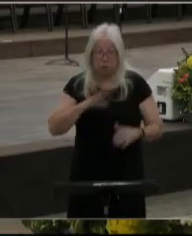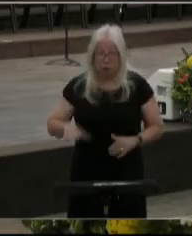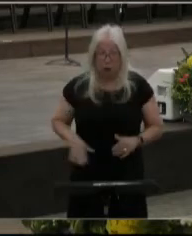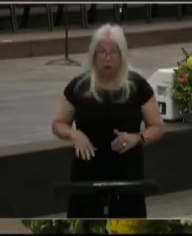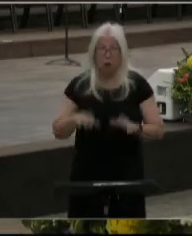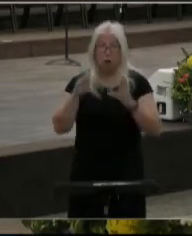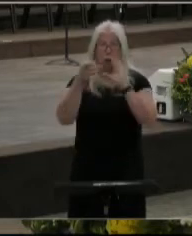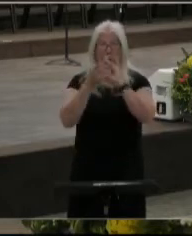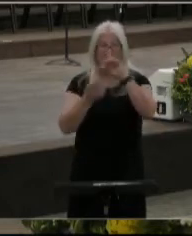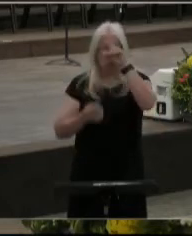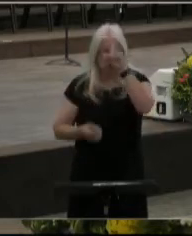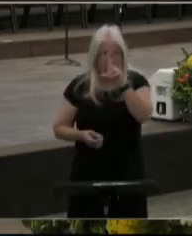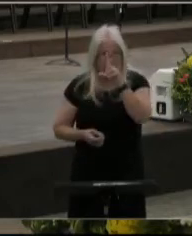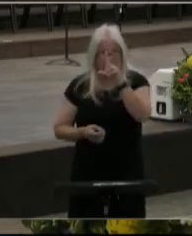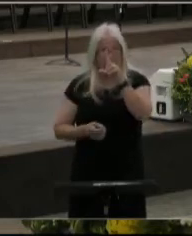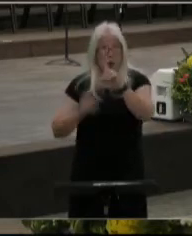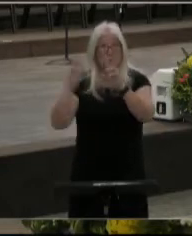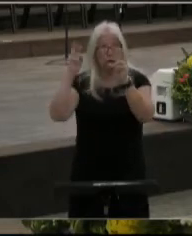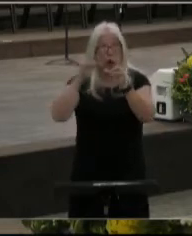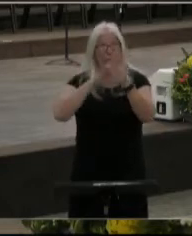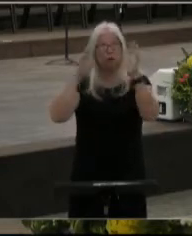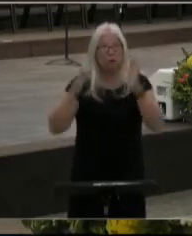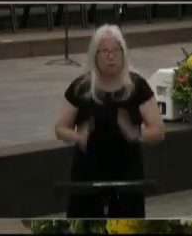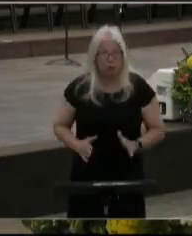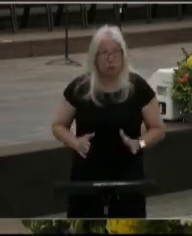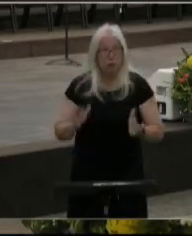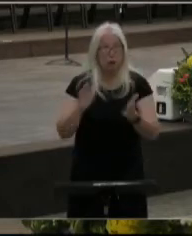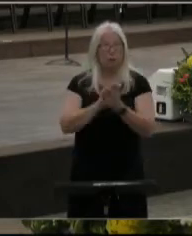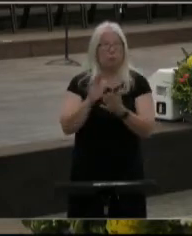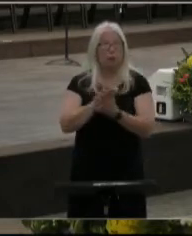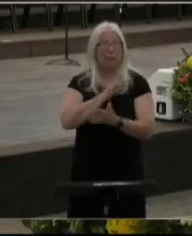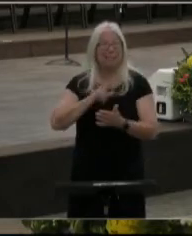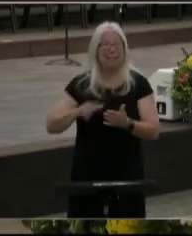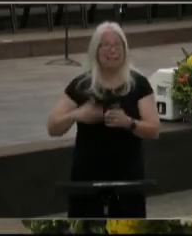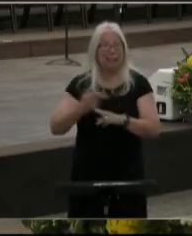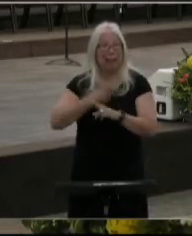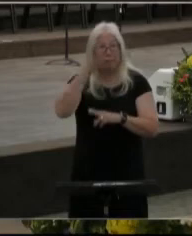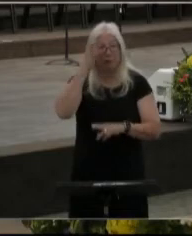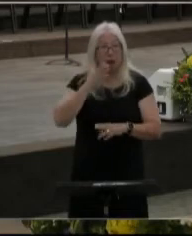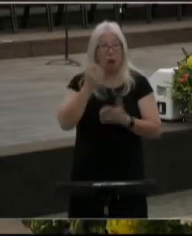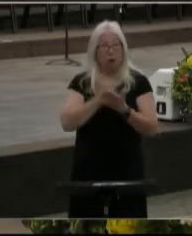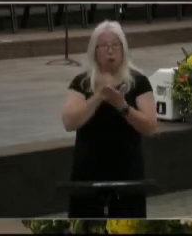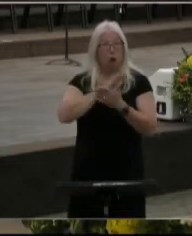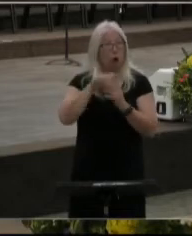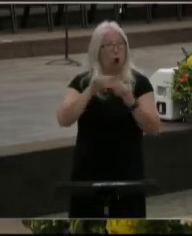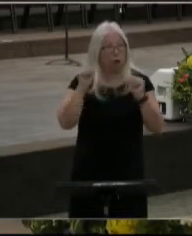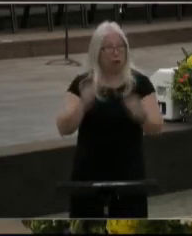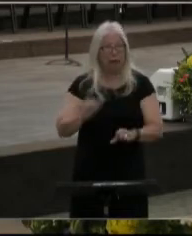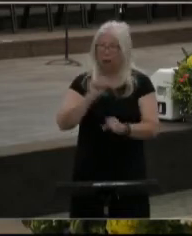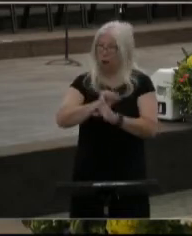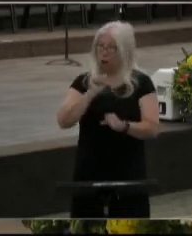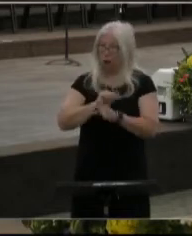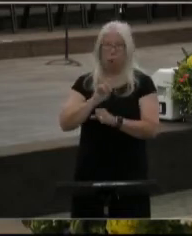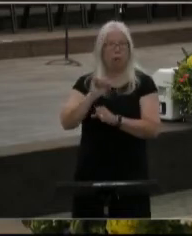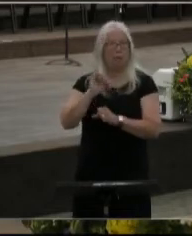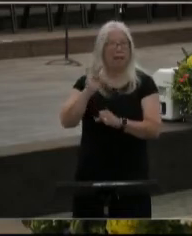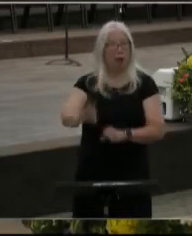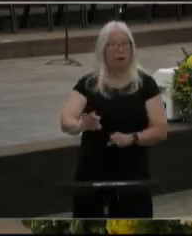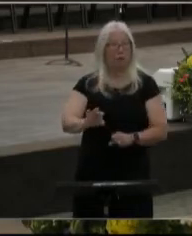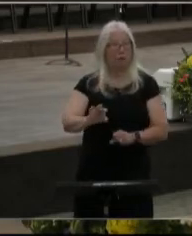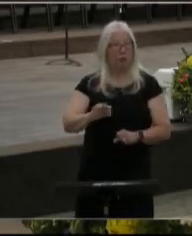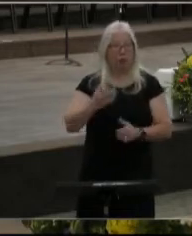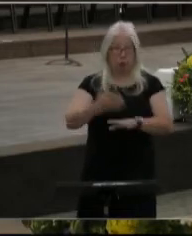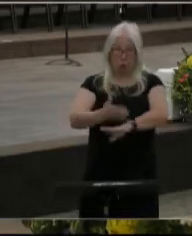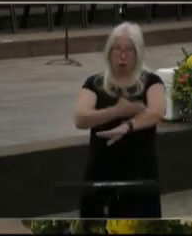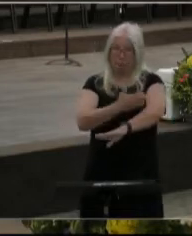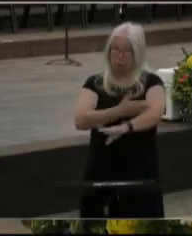You belong to Him. You call yourself a Christian. Praise the Lamb of God. You earn all you can. You work your tail off. You